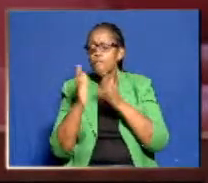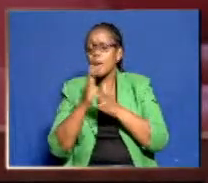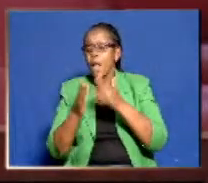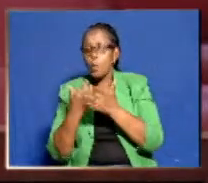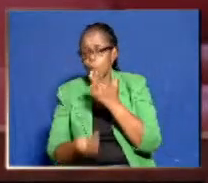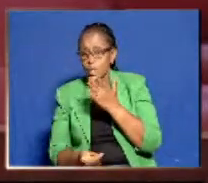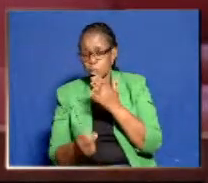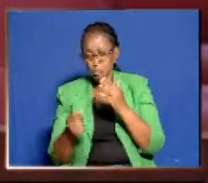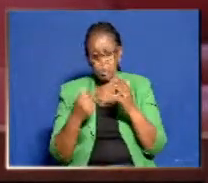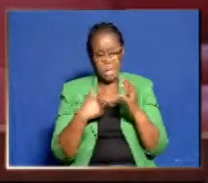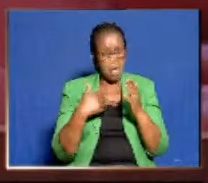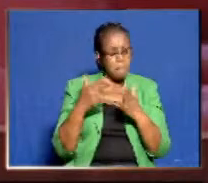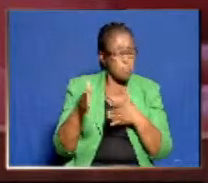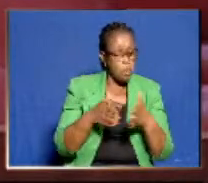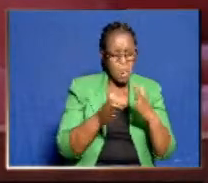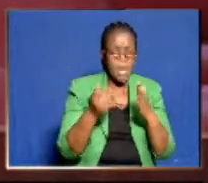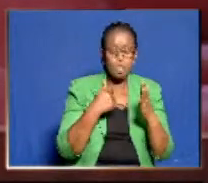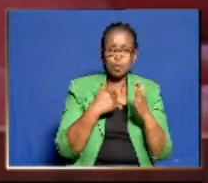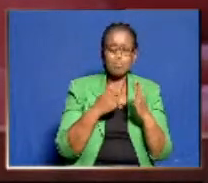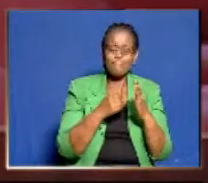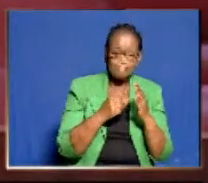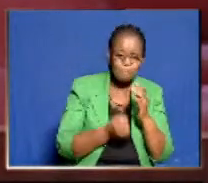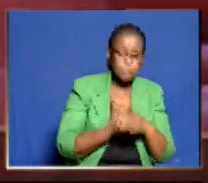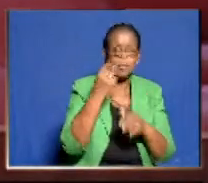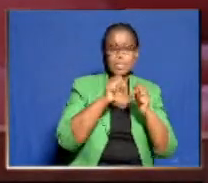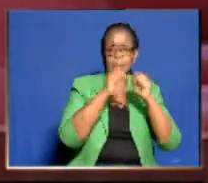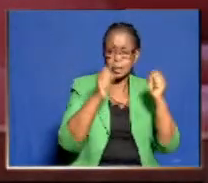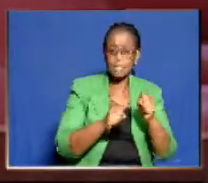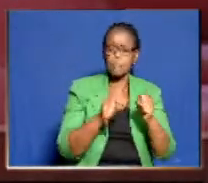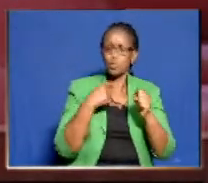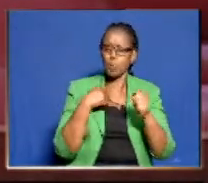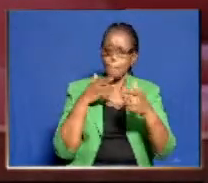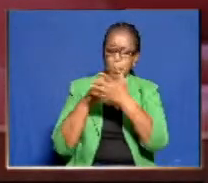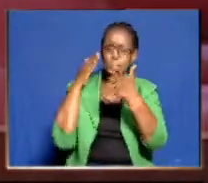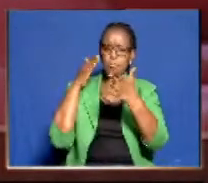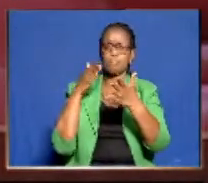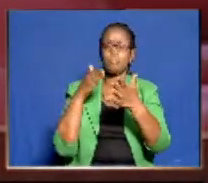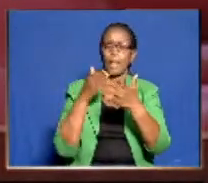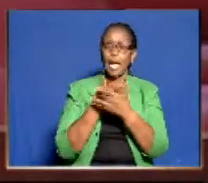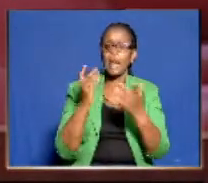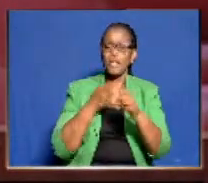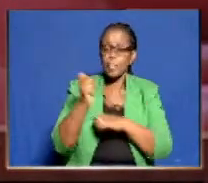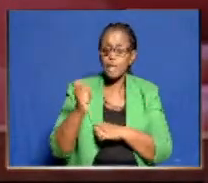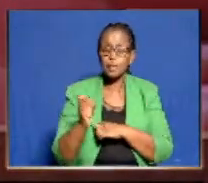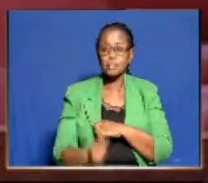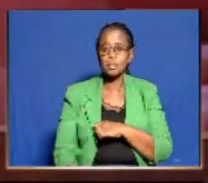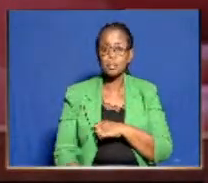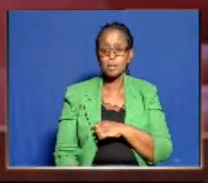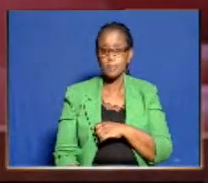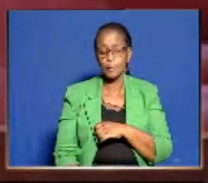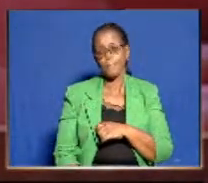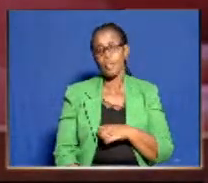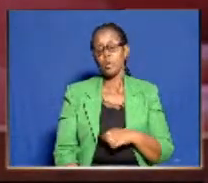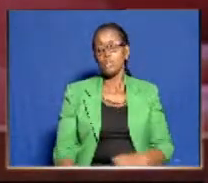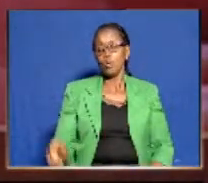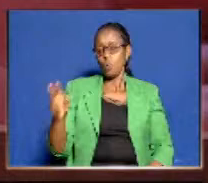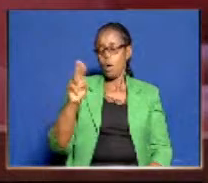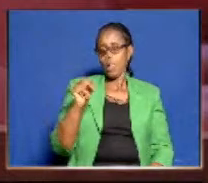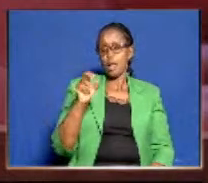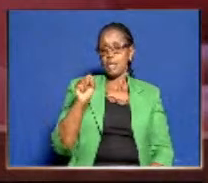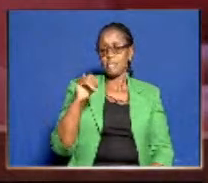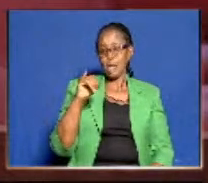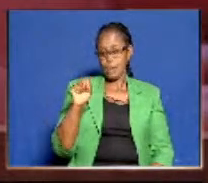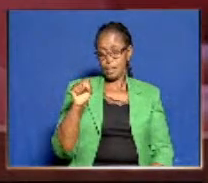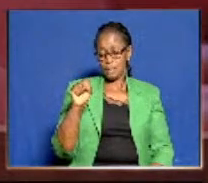developing systems to counter whatever is coming. Honorable Speaker, unknown to many Kenyans, national intelligence as